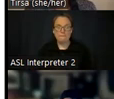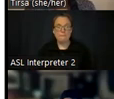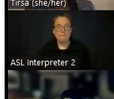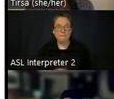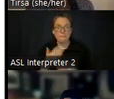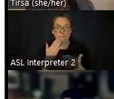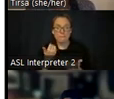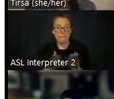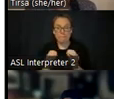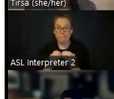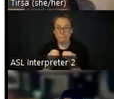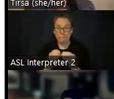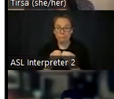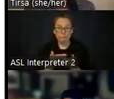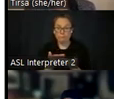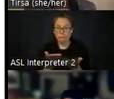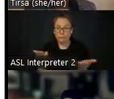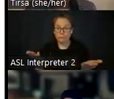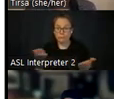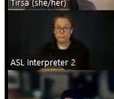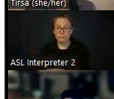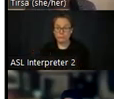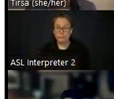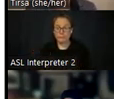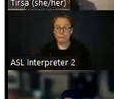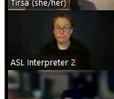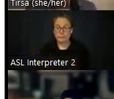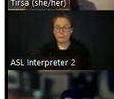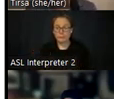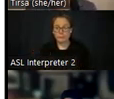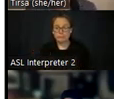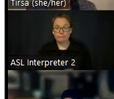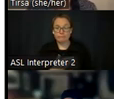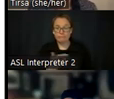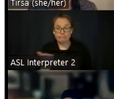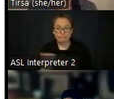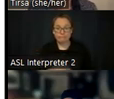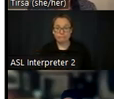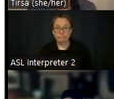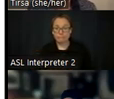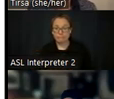have any other comments, feedback, suggestions, questions?